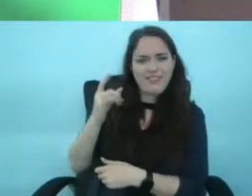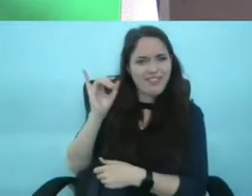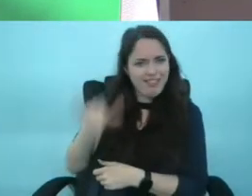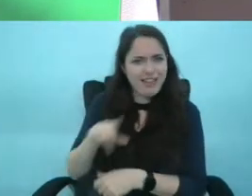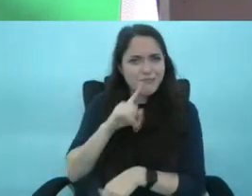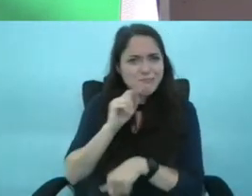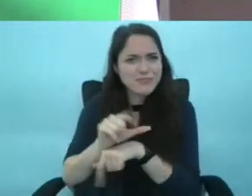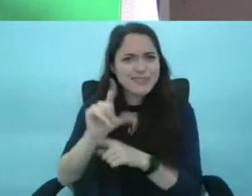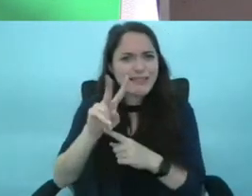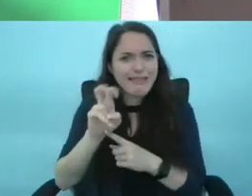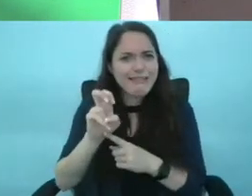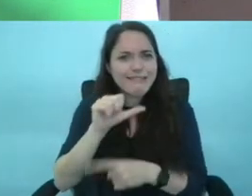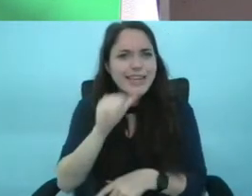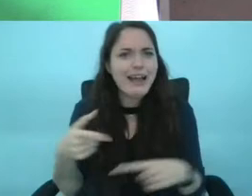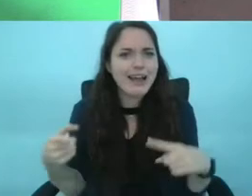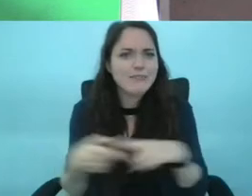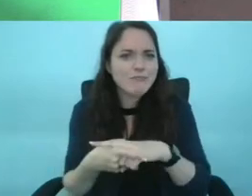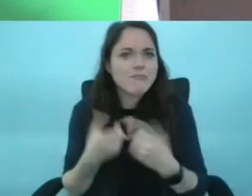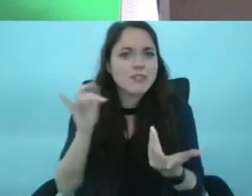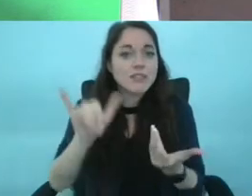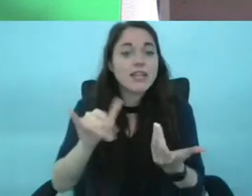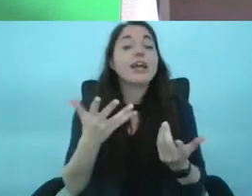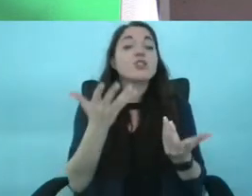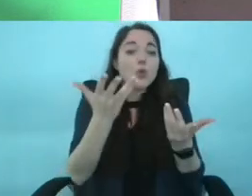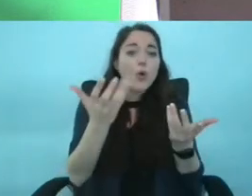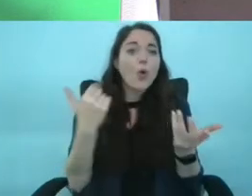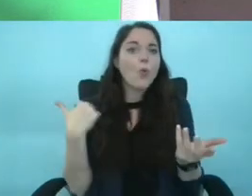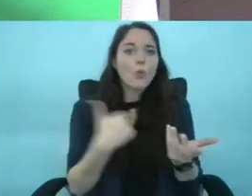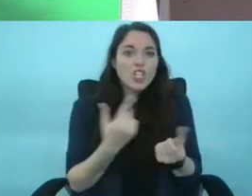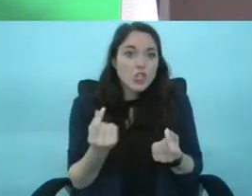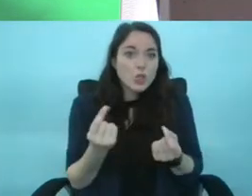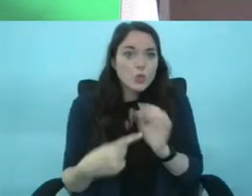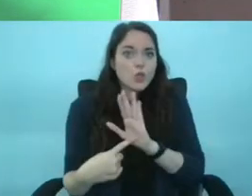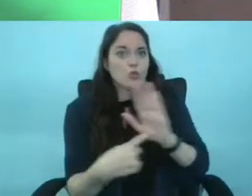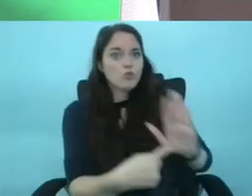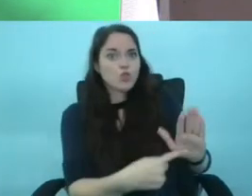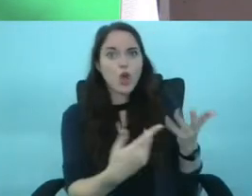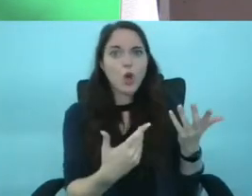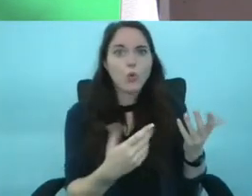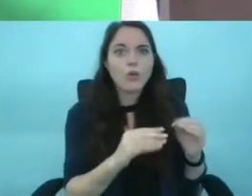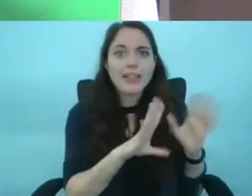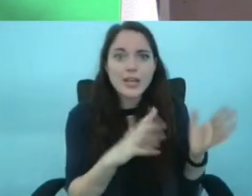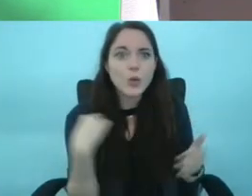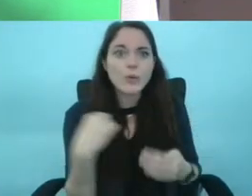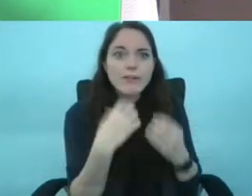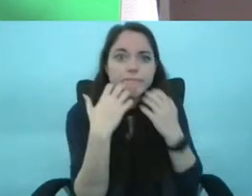relationship with God and community? Over a cup of coffee, over a meal?